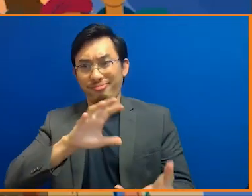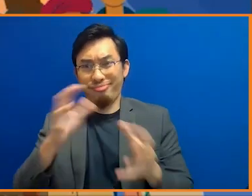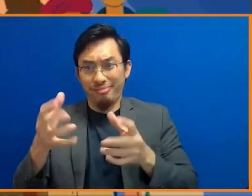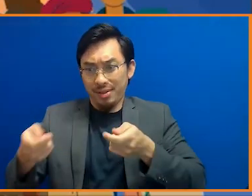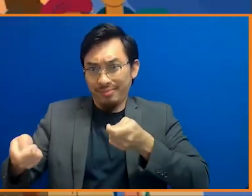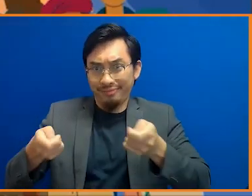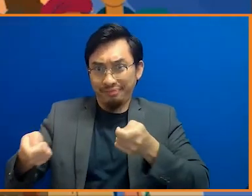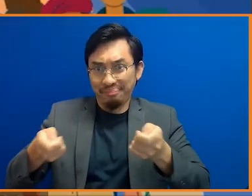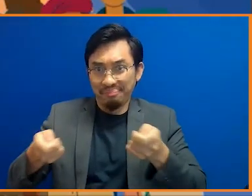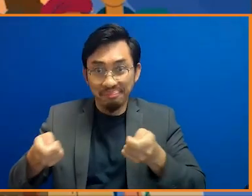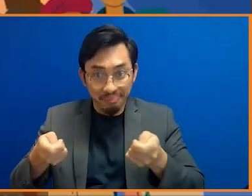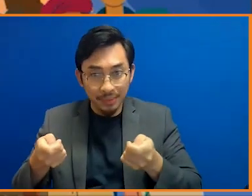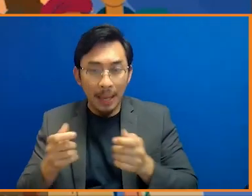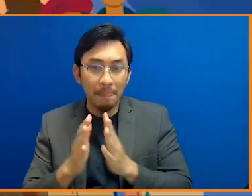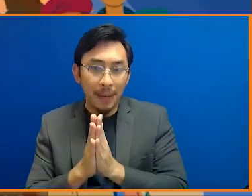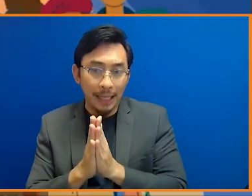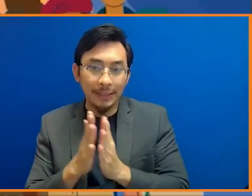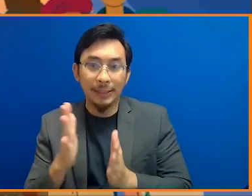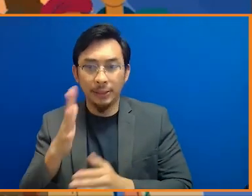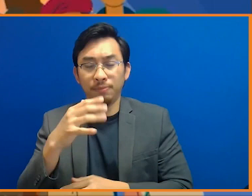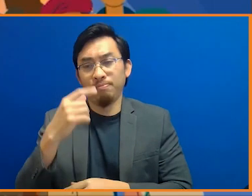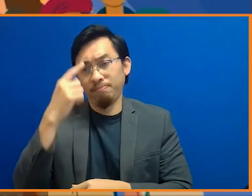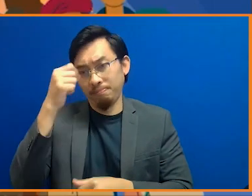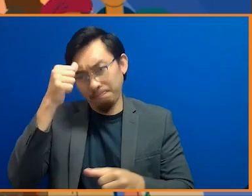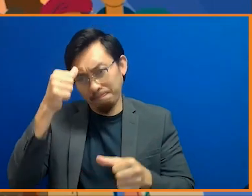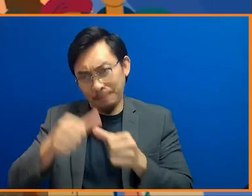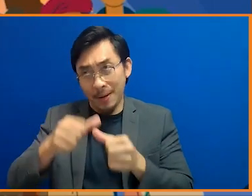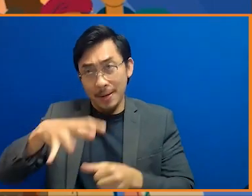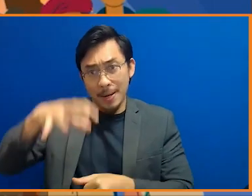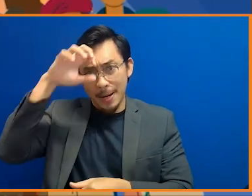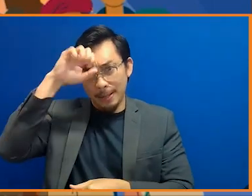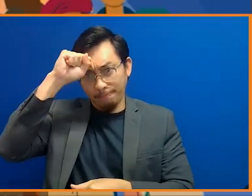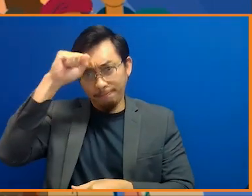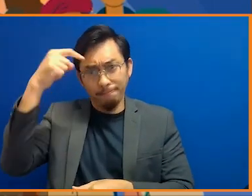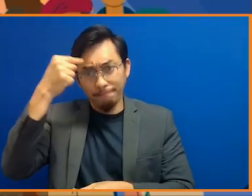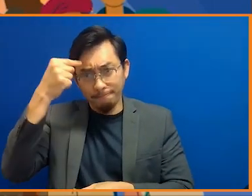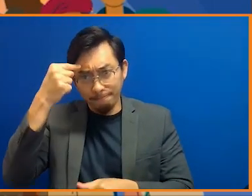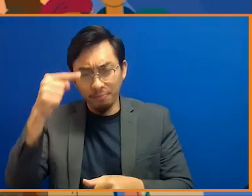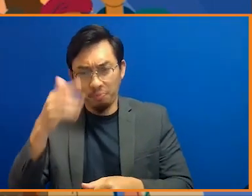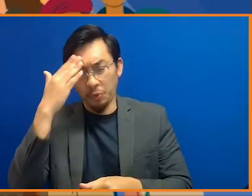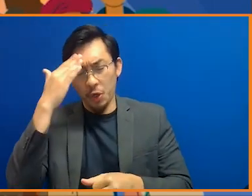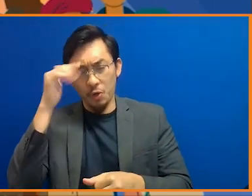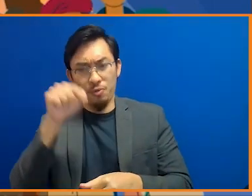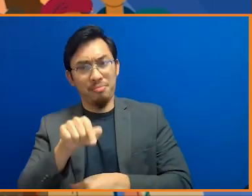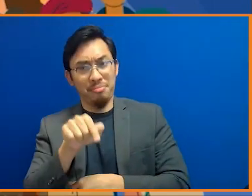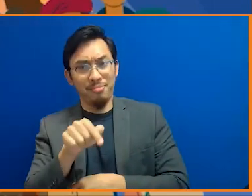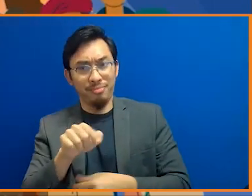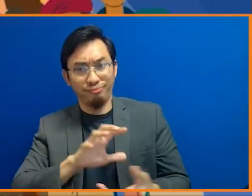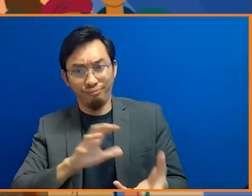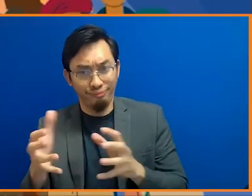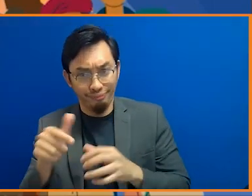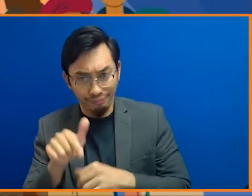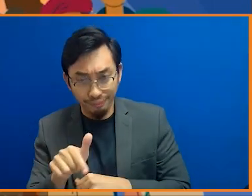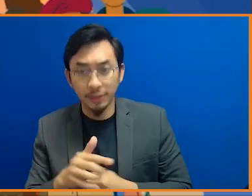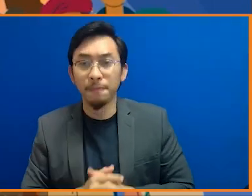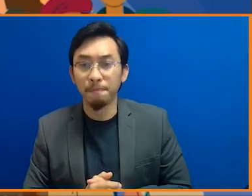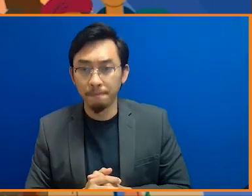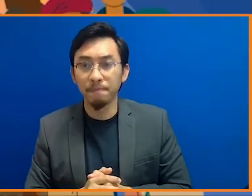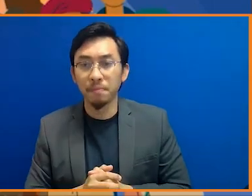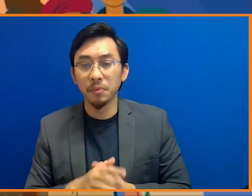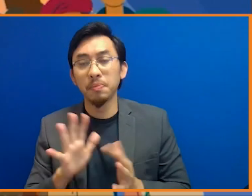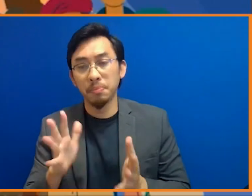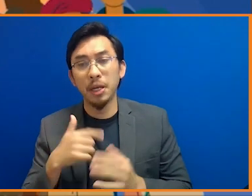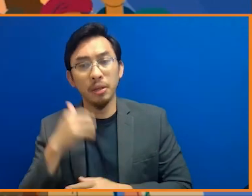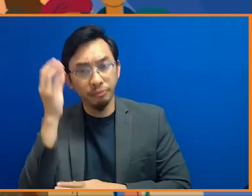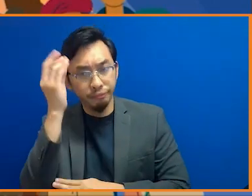with the concept of disaster management, but please bear in mind that probably some of us also not that familiar with the